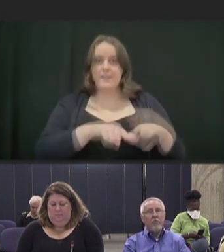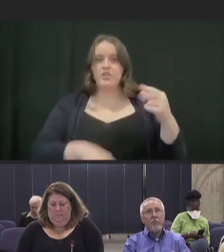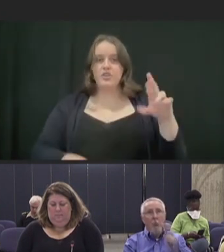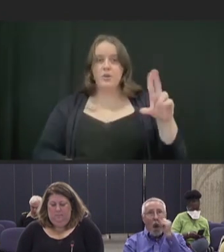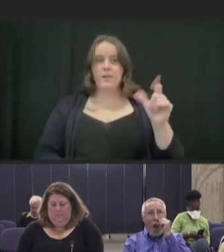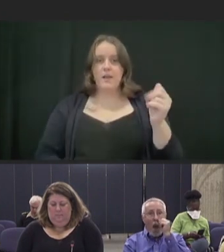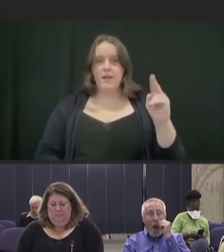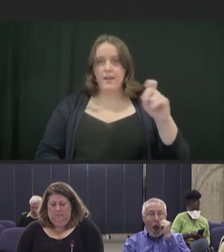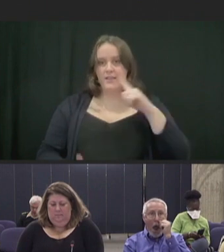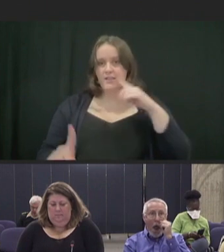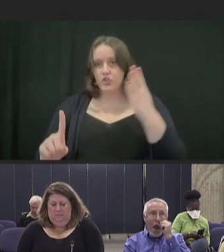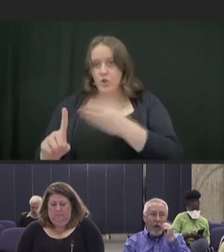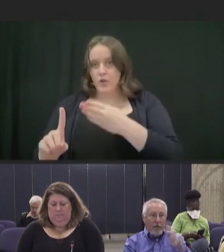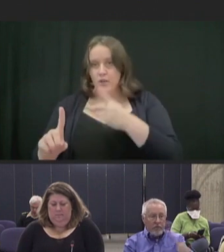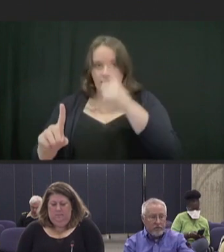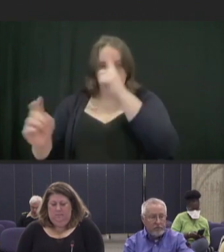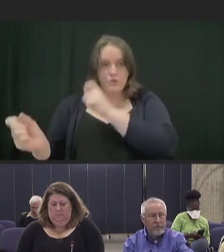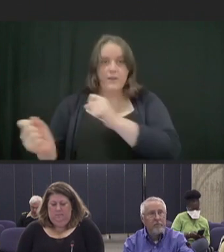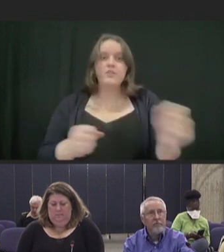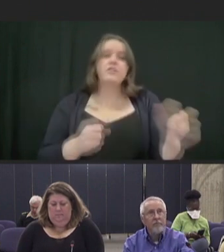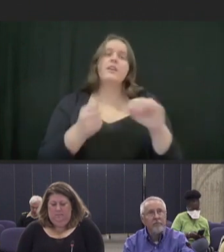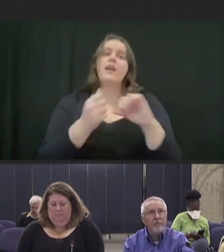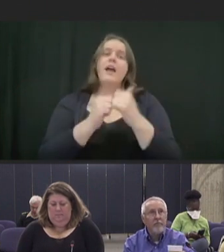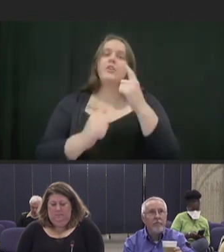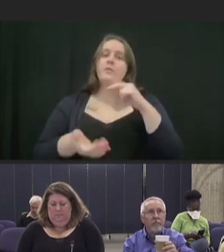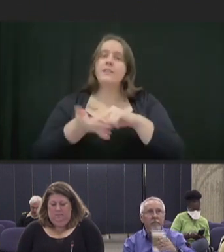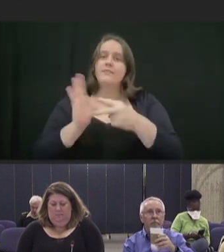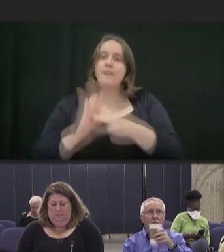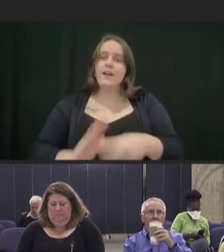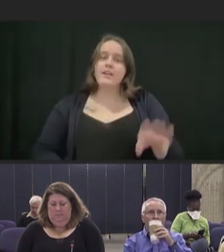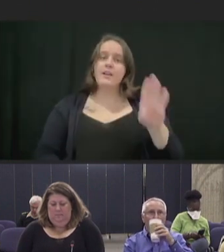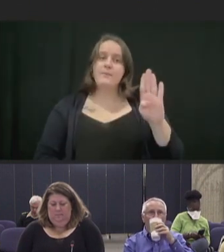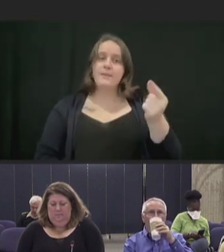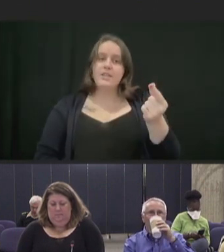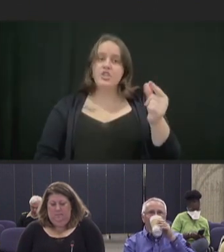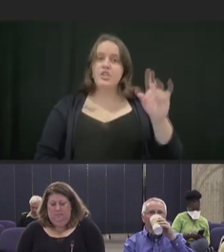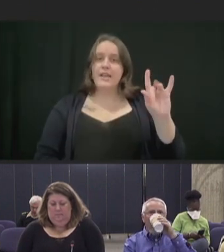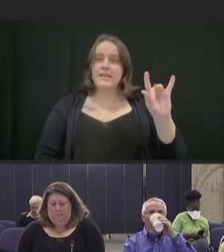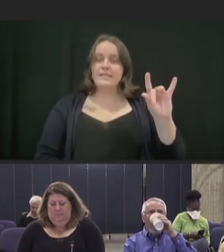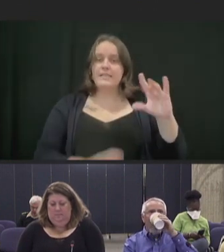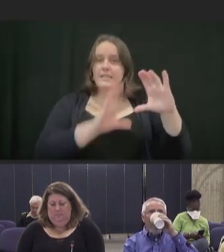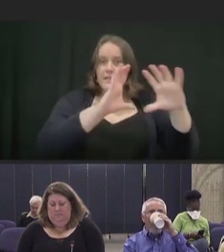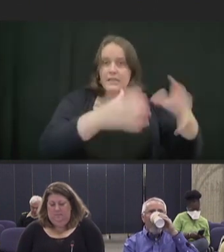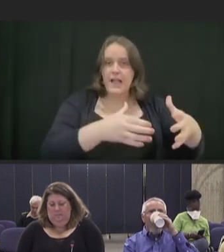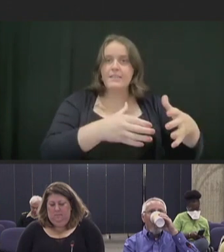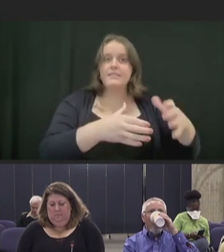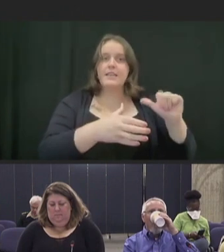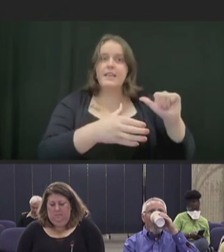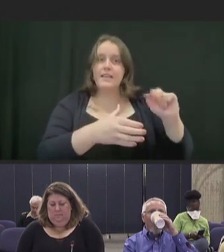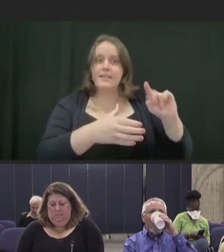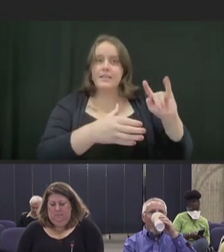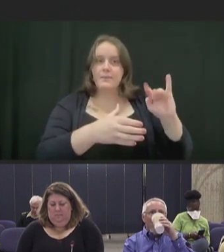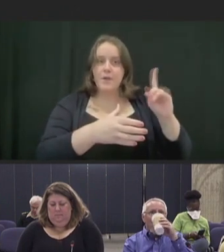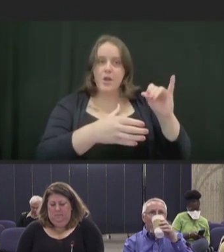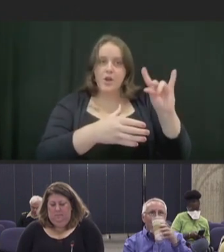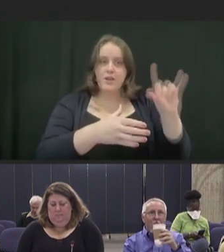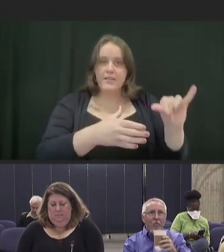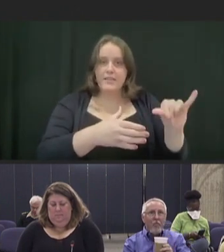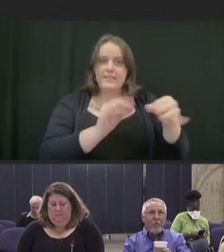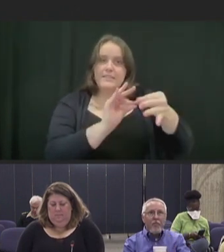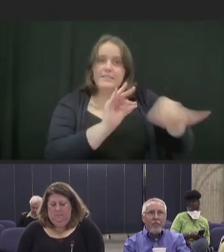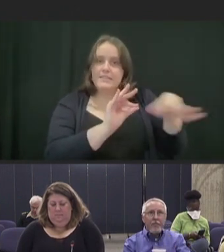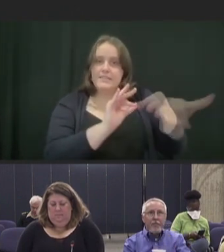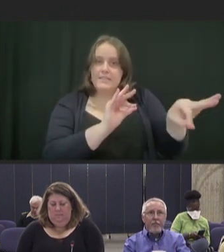And the way we define a BG18 class antibody is through a sequence motif in the CDRH3. So in this blue